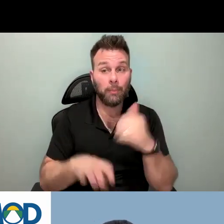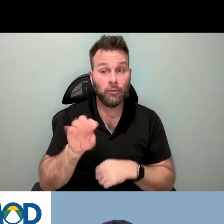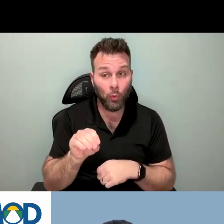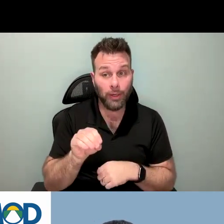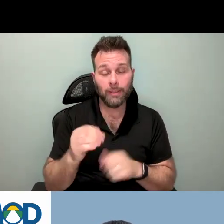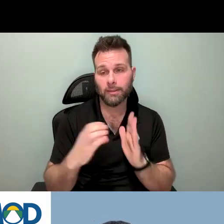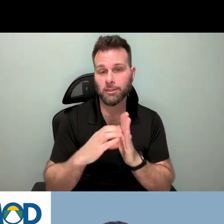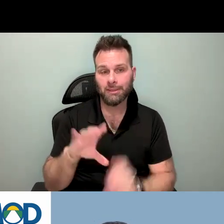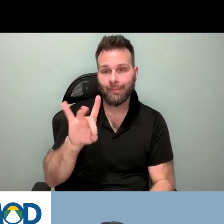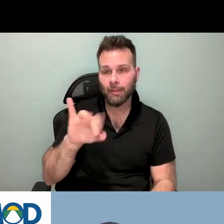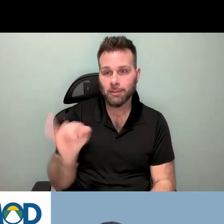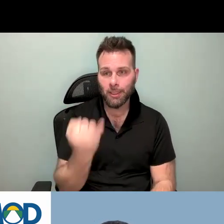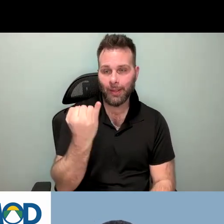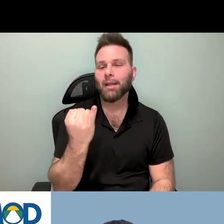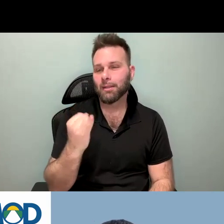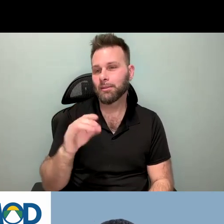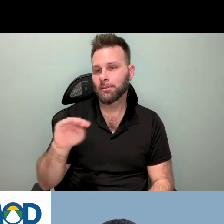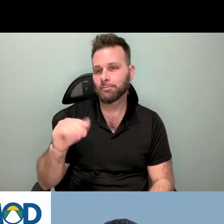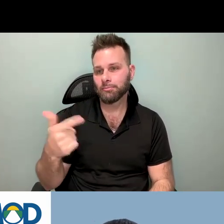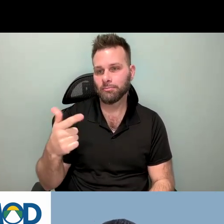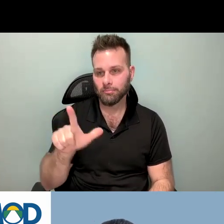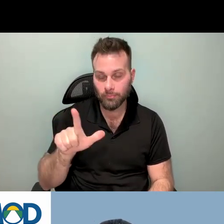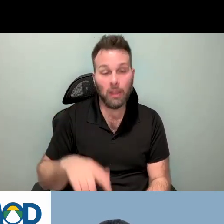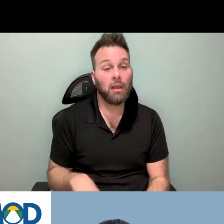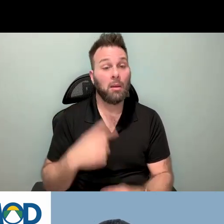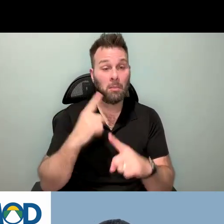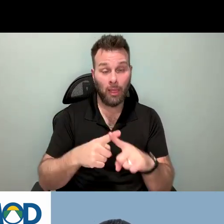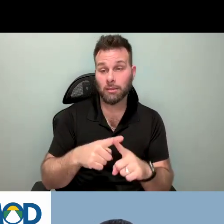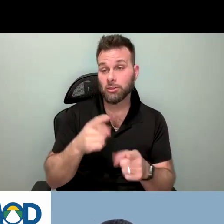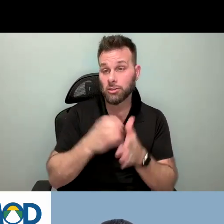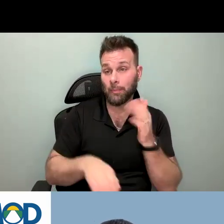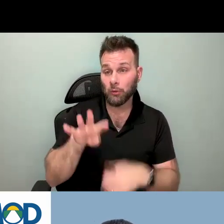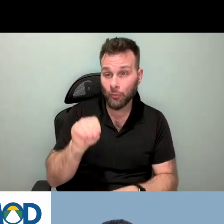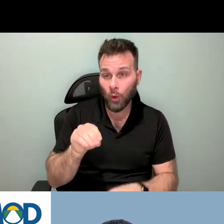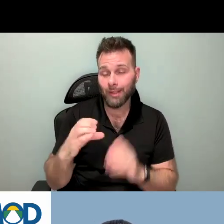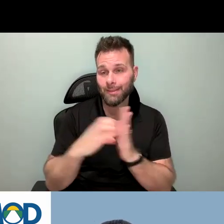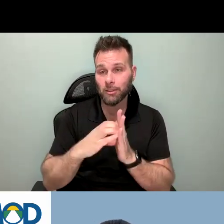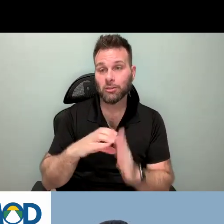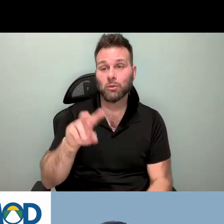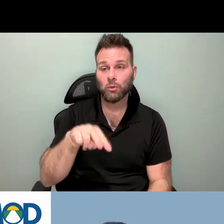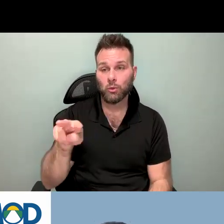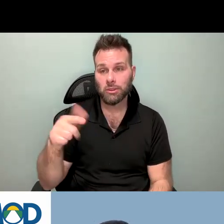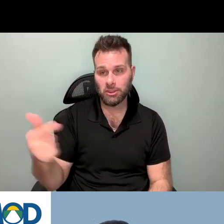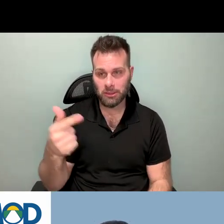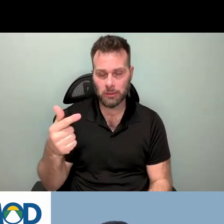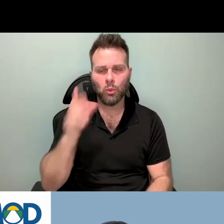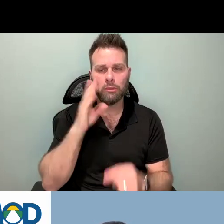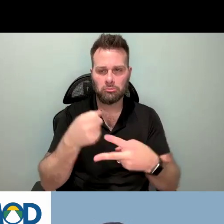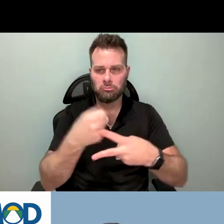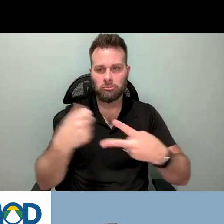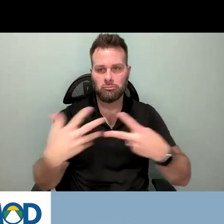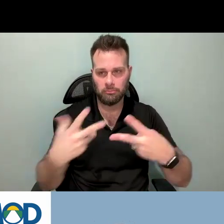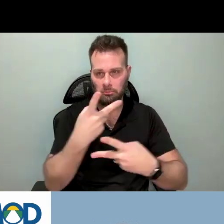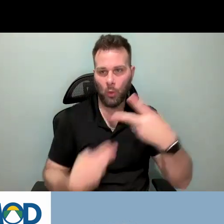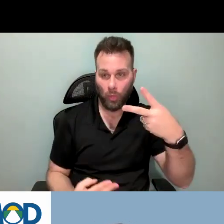of the Mass General Law. And then there's the Mass General Law, Chapter 40, Section 22G, which we'll talk about.